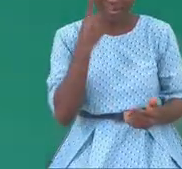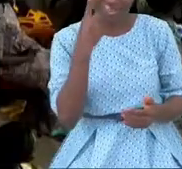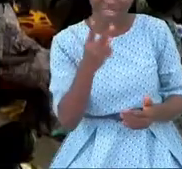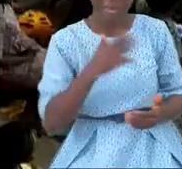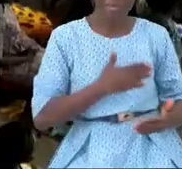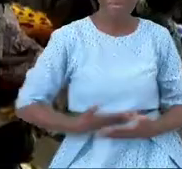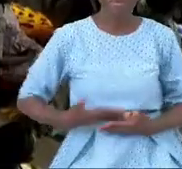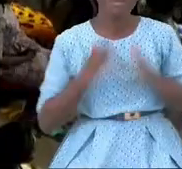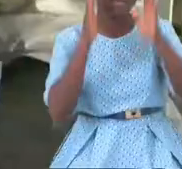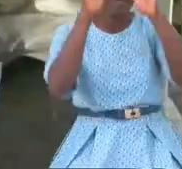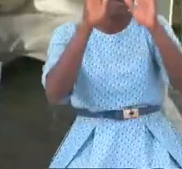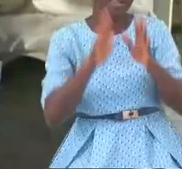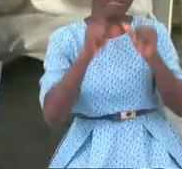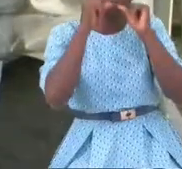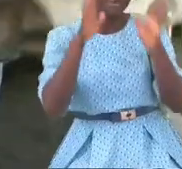Amen.